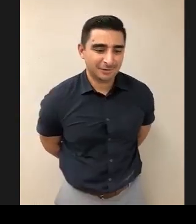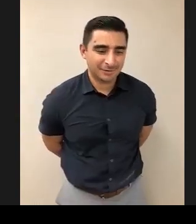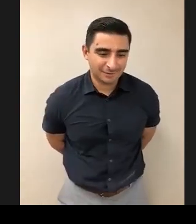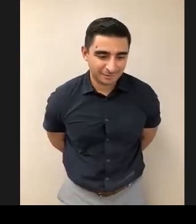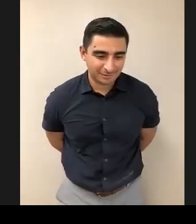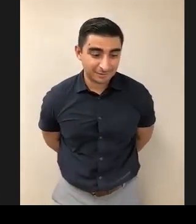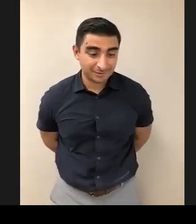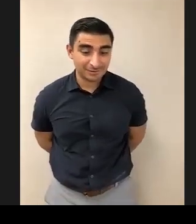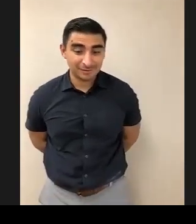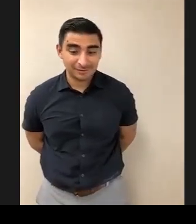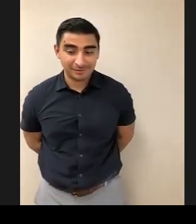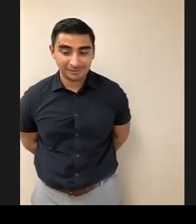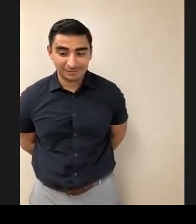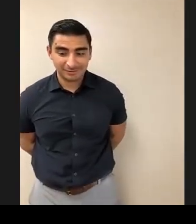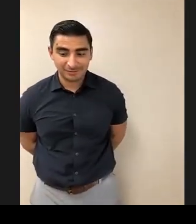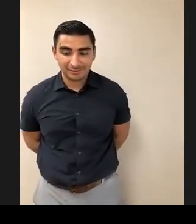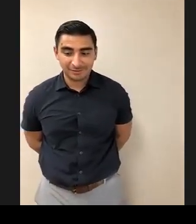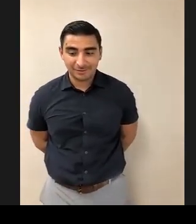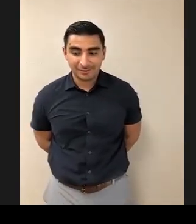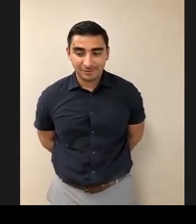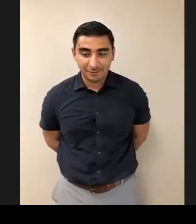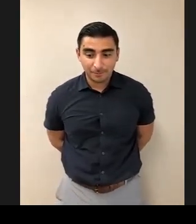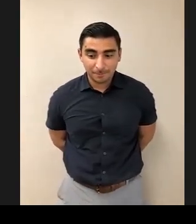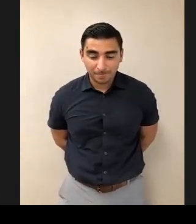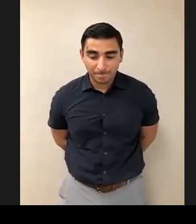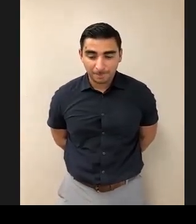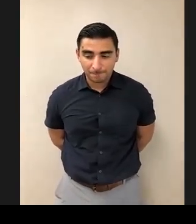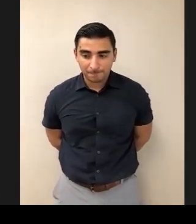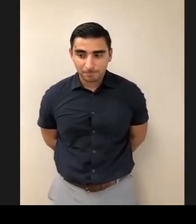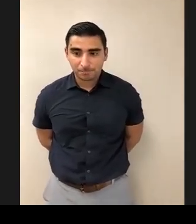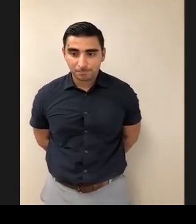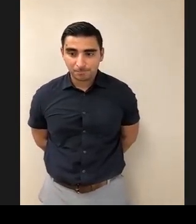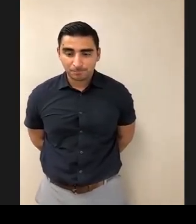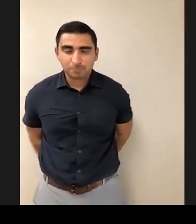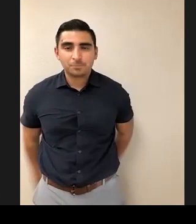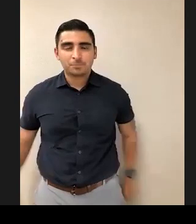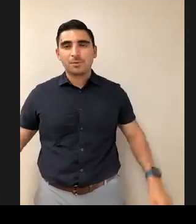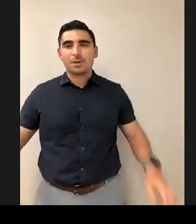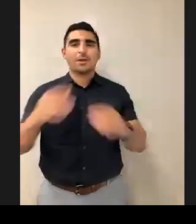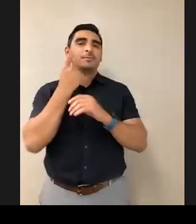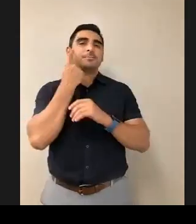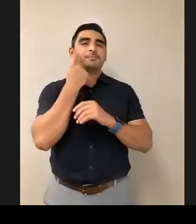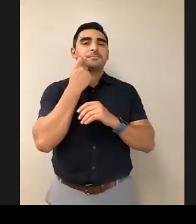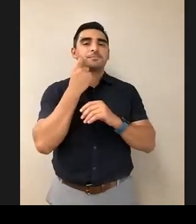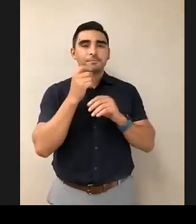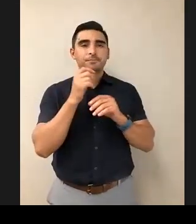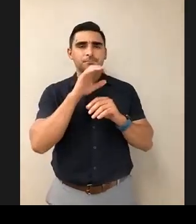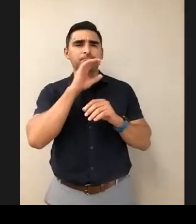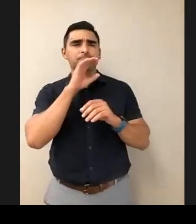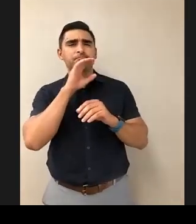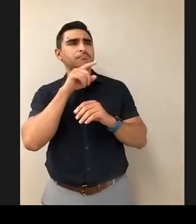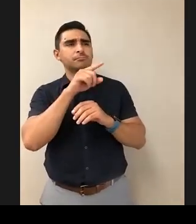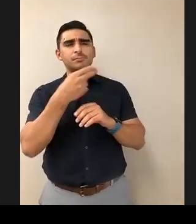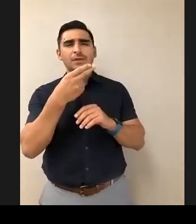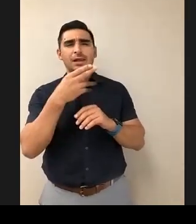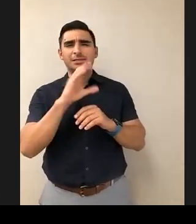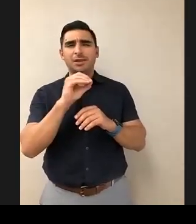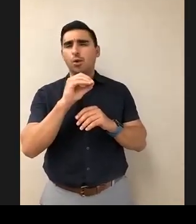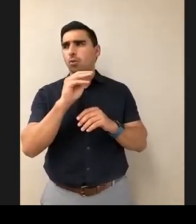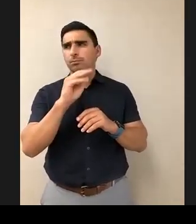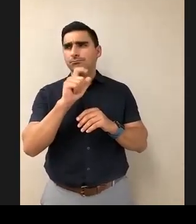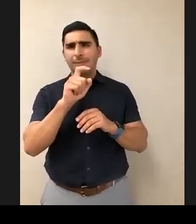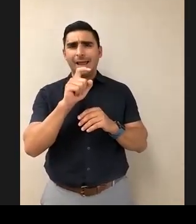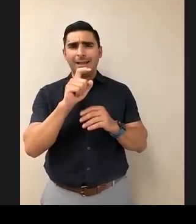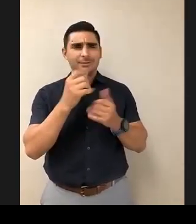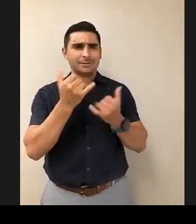I recently saw a documentary, I think it was on HBO or Max, whatever they're calling